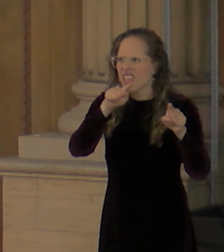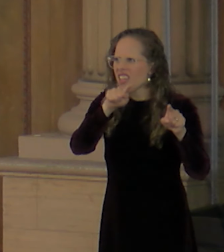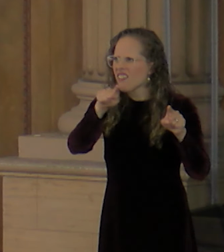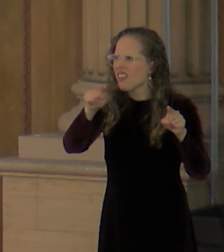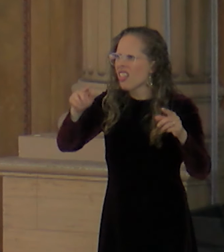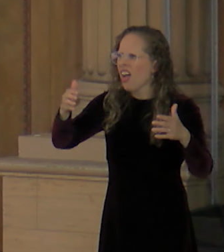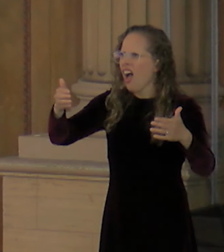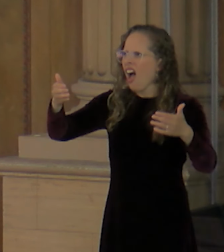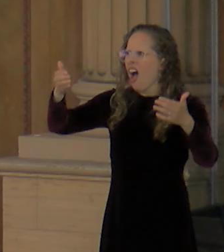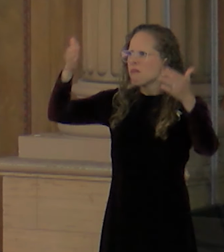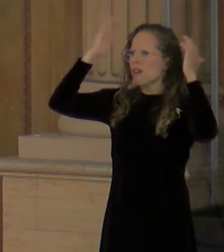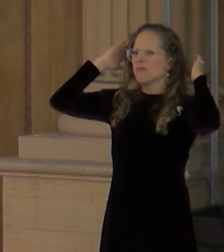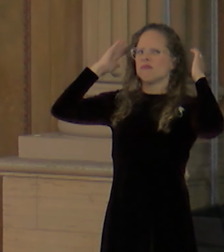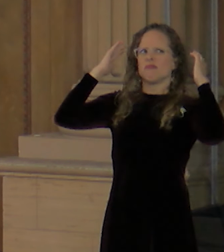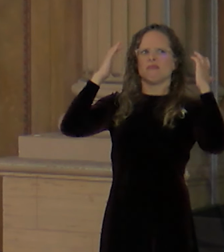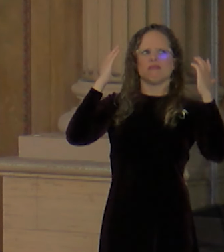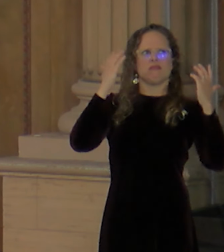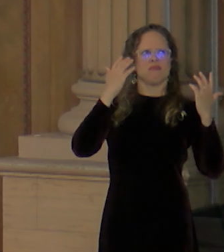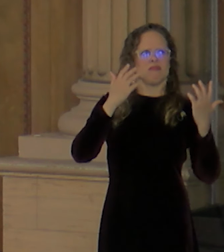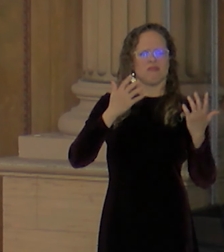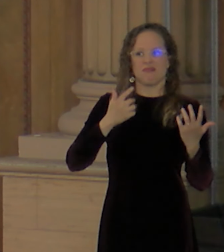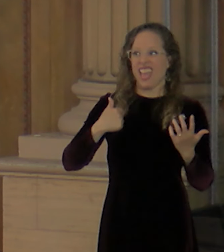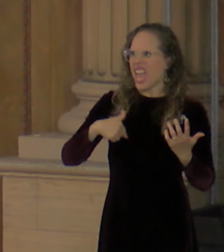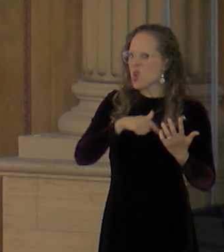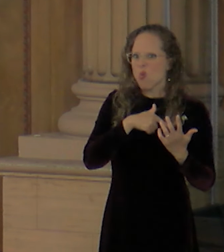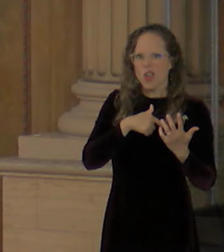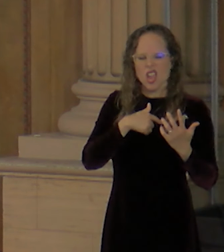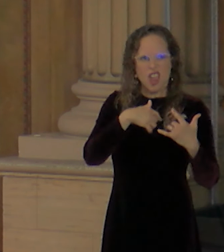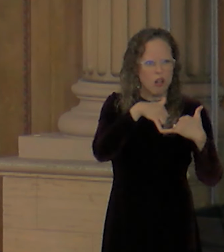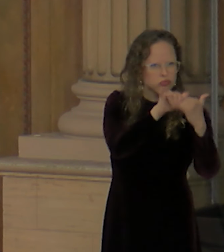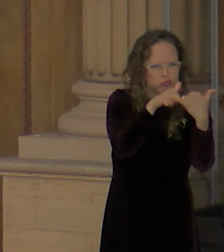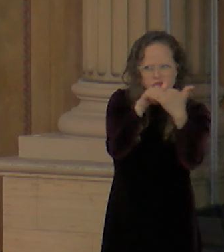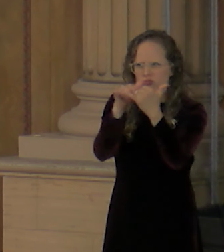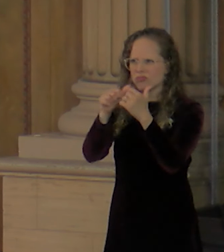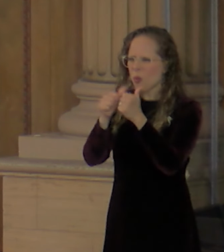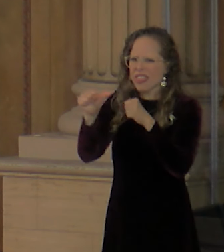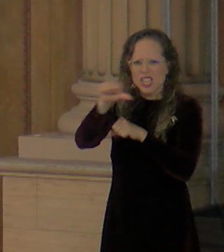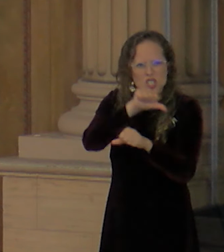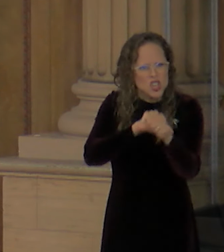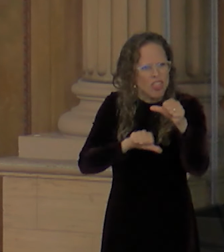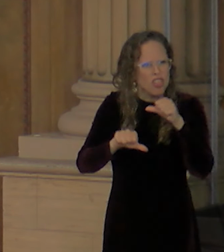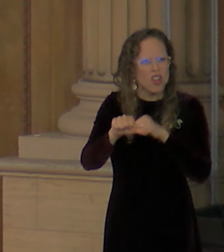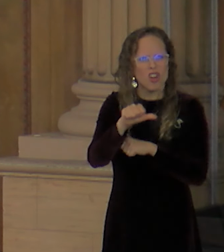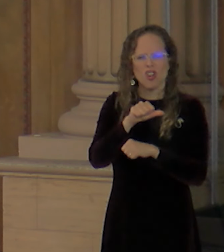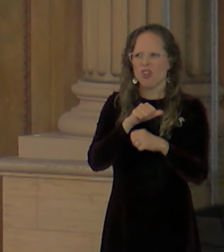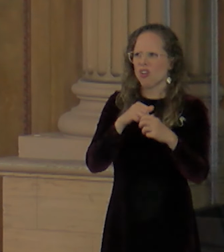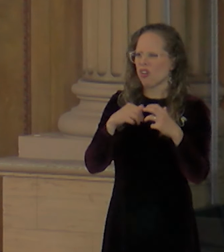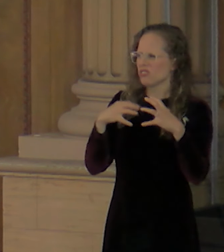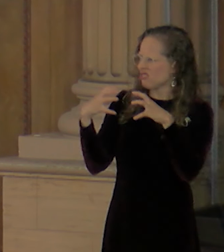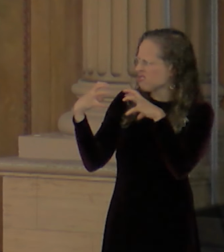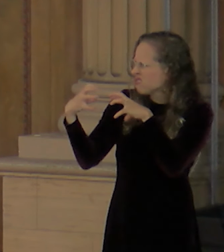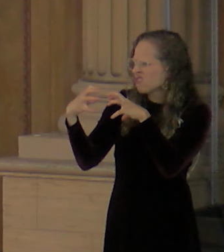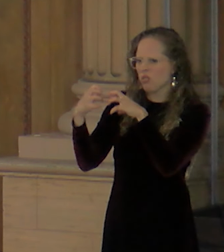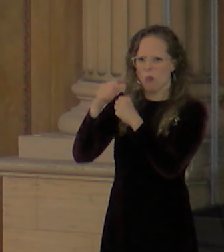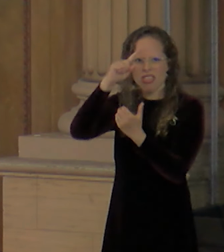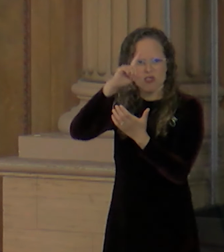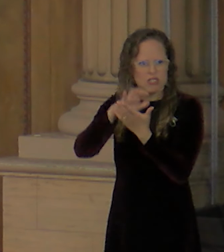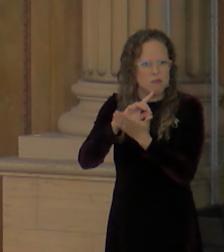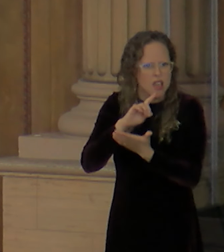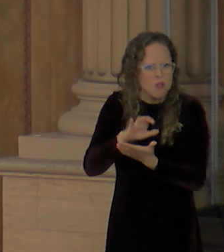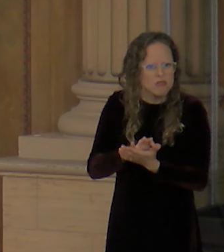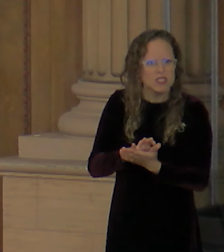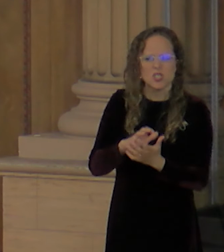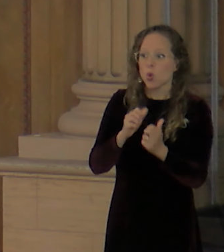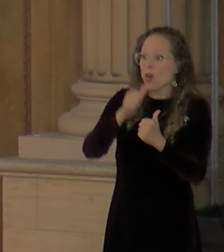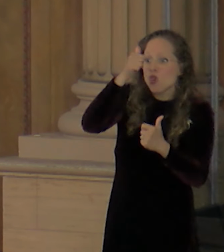so locked into battles with one another, even within the church. We can get locked into battles with our spouses, with our brothers and sisters in Christ, and we